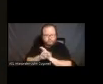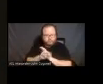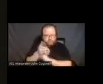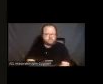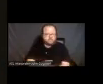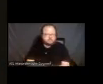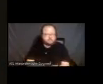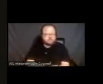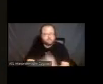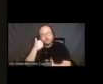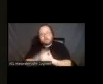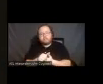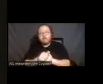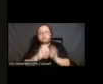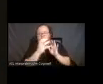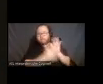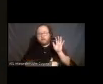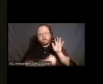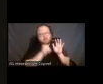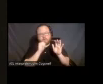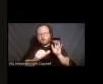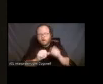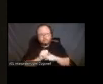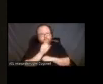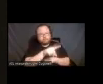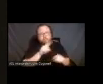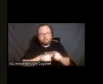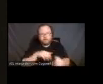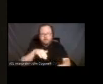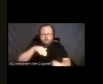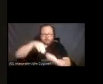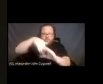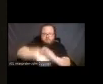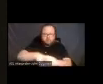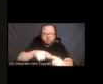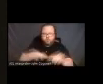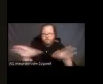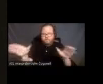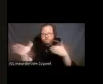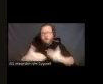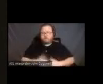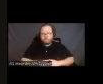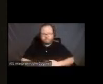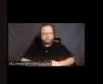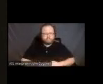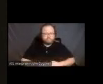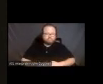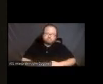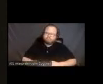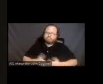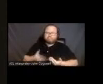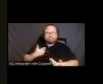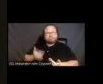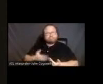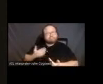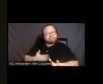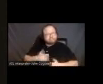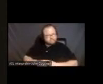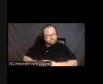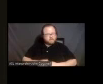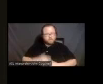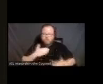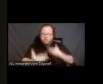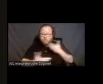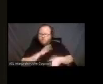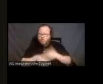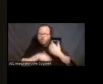Remember, the ballot is not considered cast until it is deposited into the ballot box. That was easy. We welcome all our voters to use